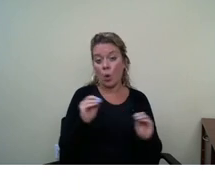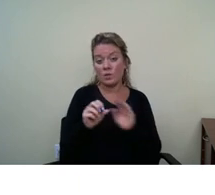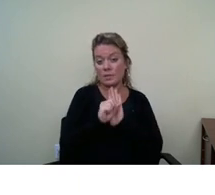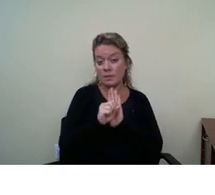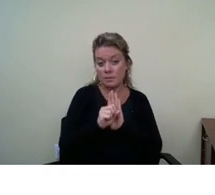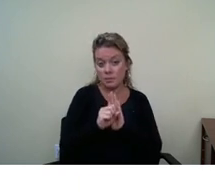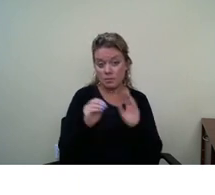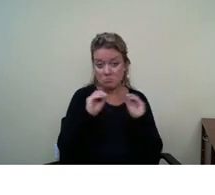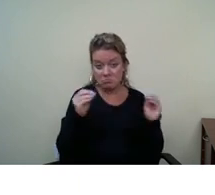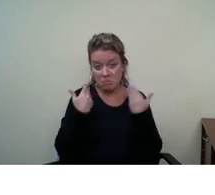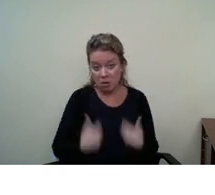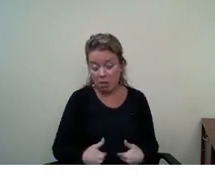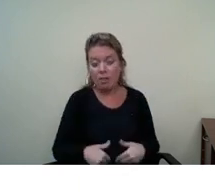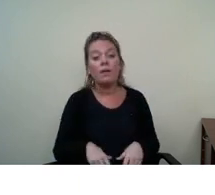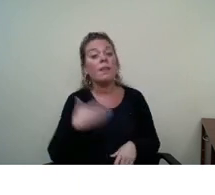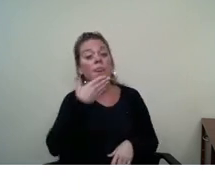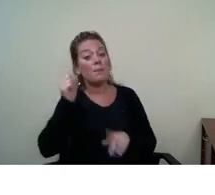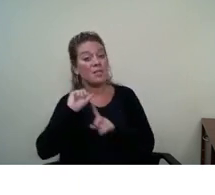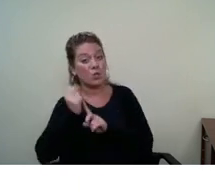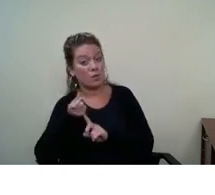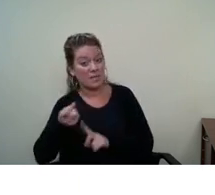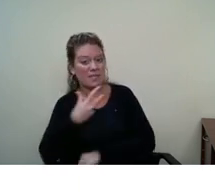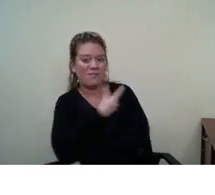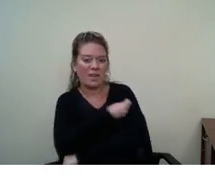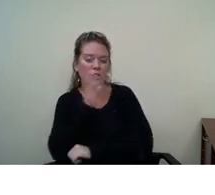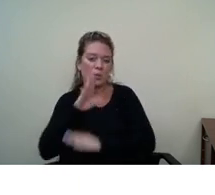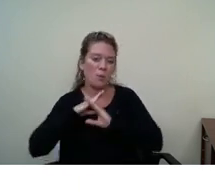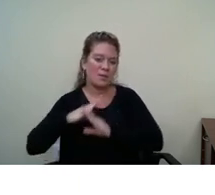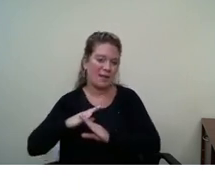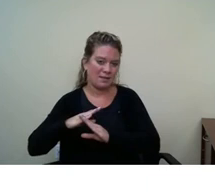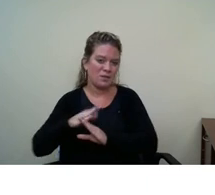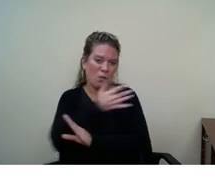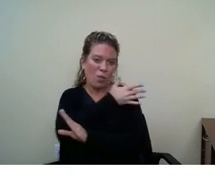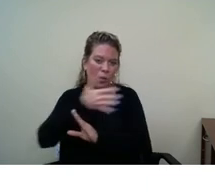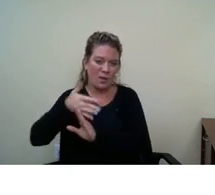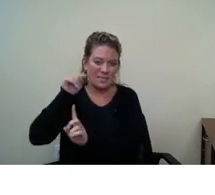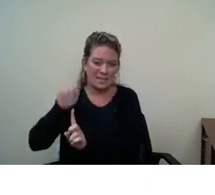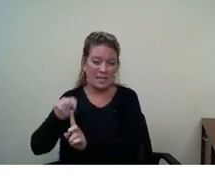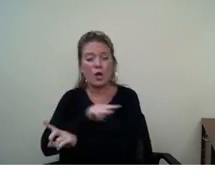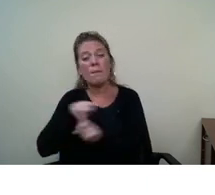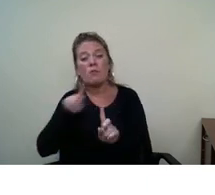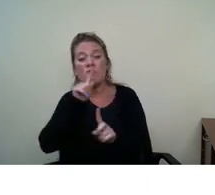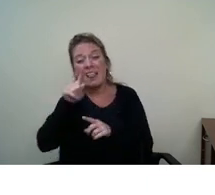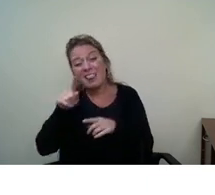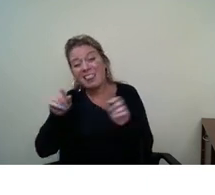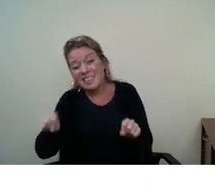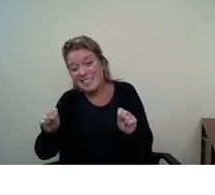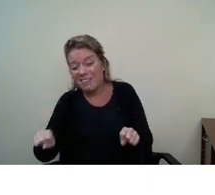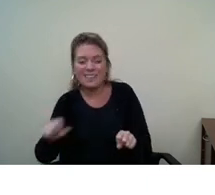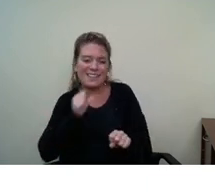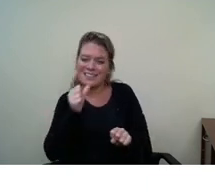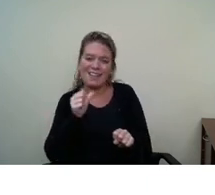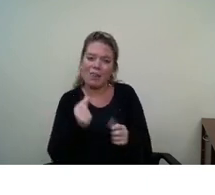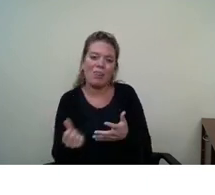absolute best circumstances, vaccines give you protection all the way to here. But realistically, that isn't the